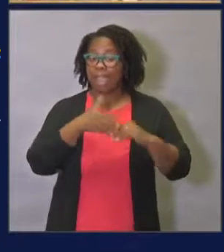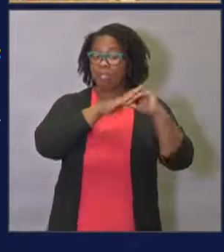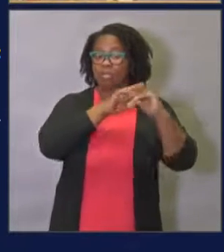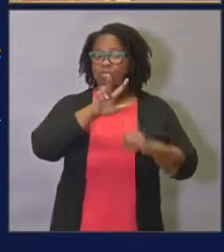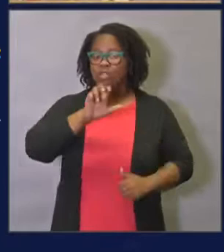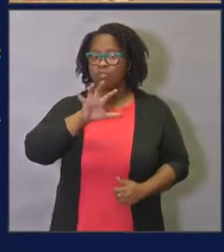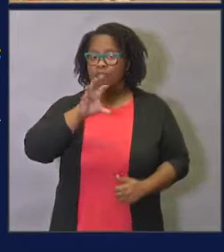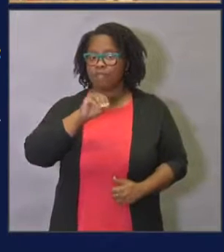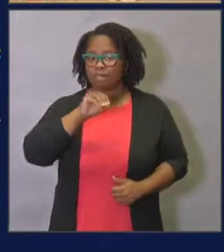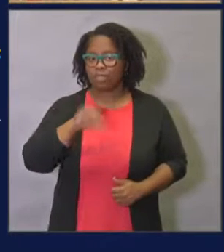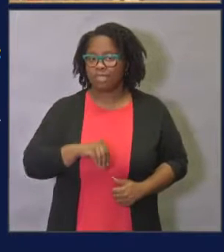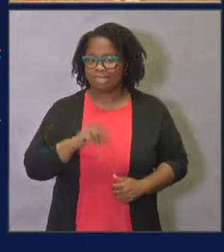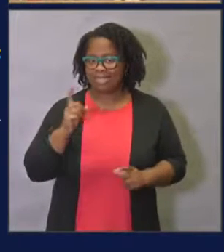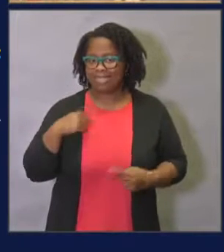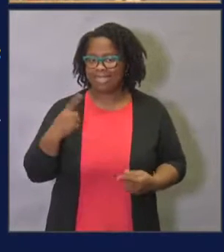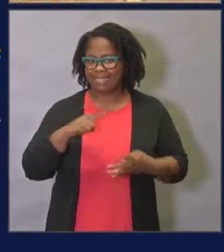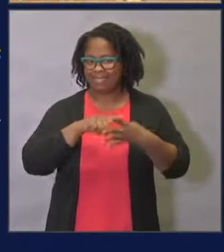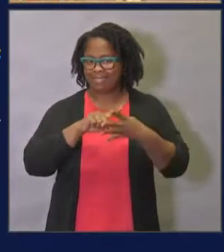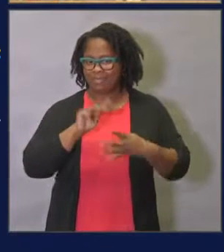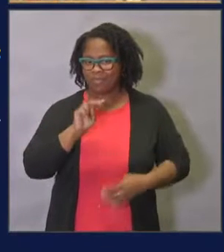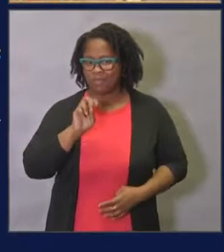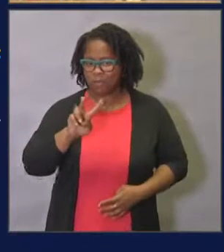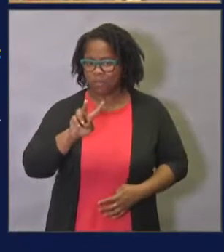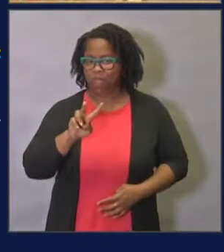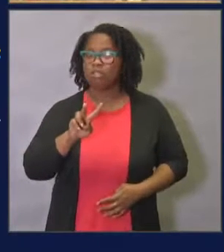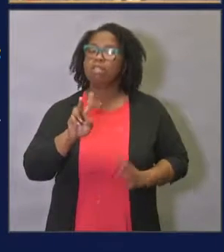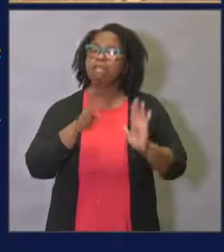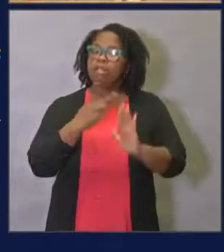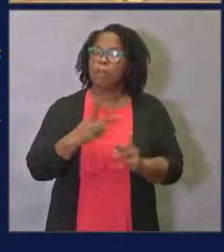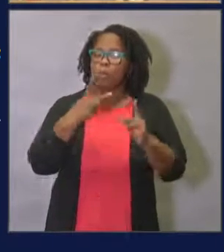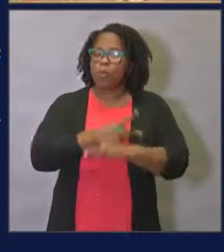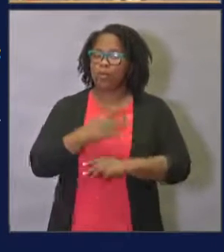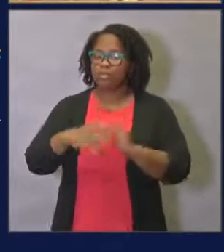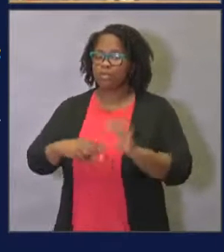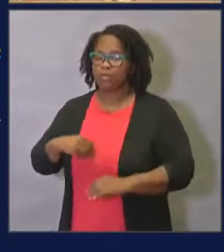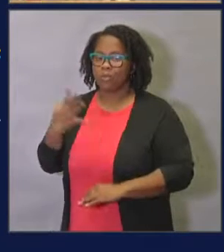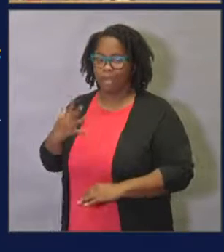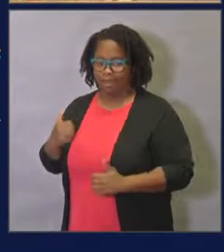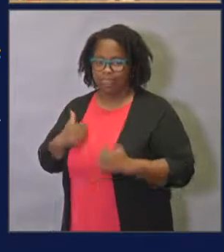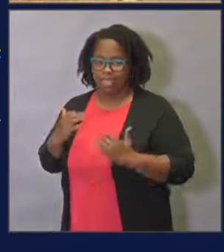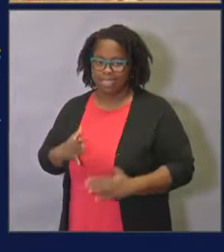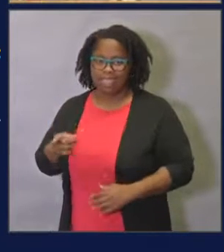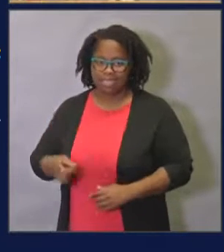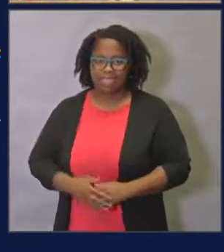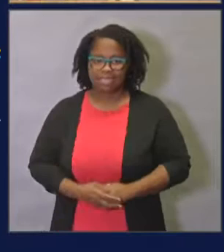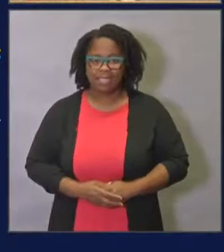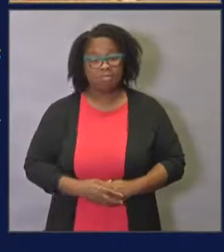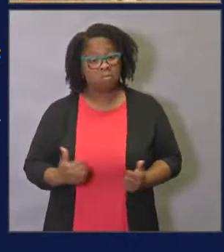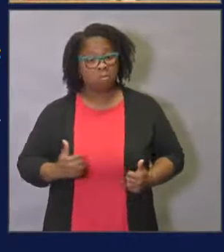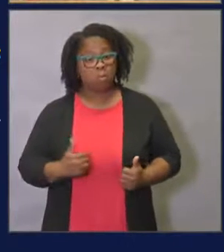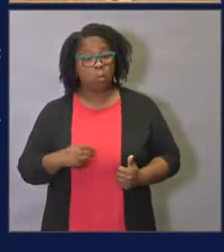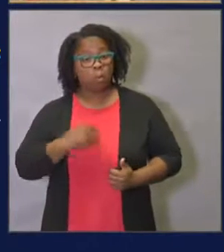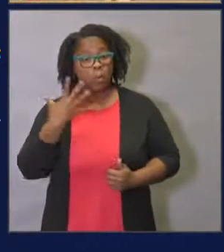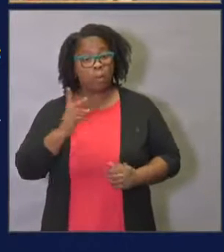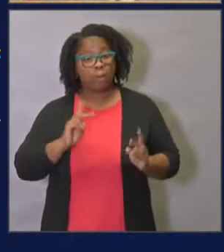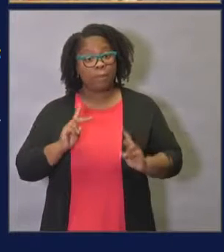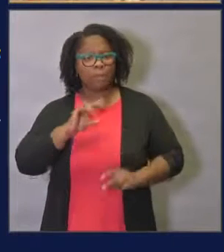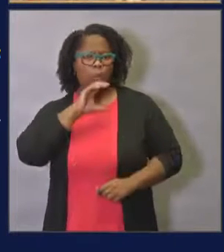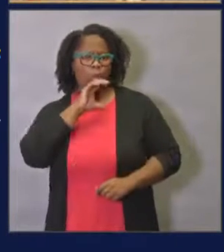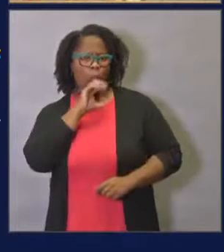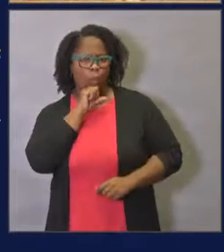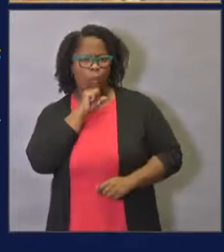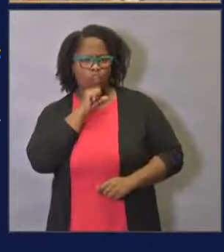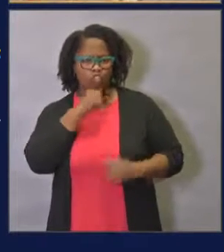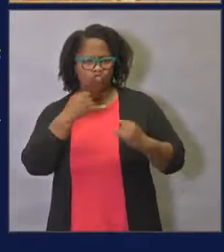early November and more than double the rate, again, experienced by white residents. White residents, which is the orange line,